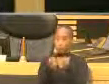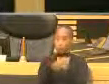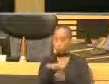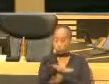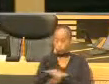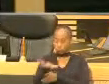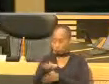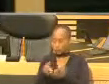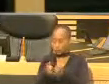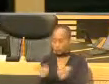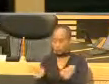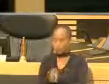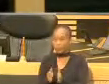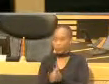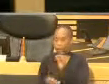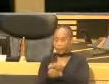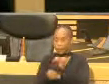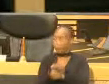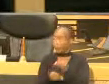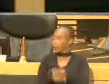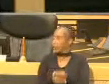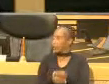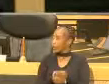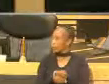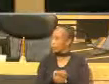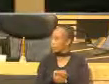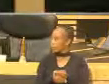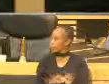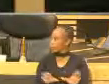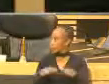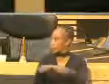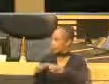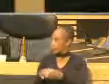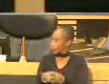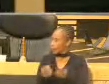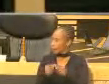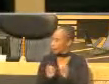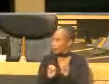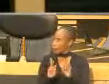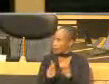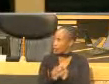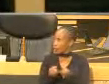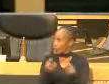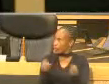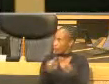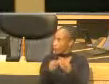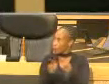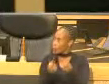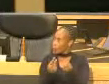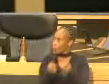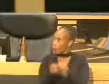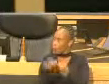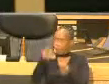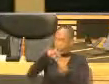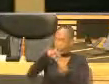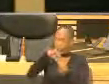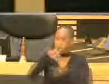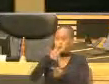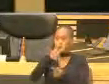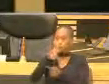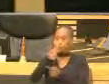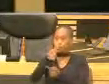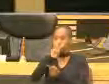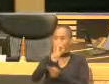of an additional three existing manufacturers mainly in the sector due to opportunities presented by the new Mercedes-Benz W206 contract.